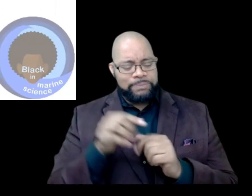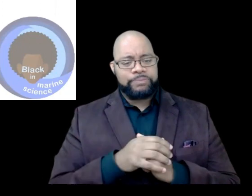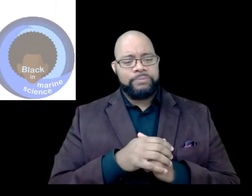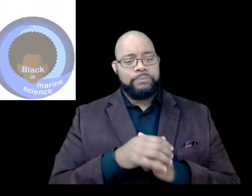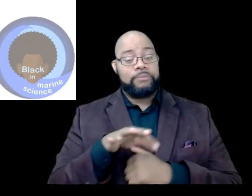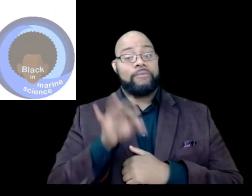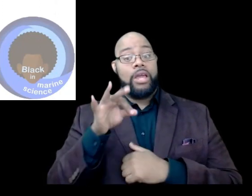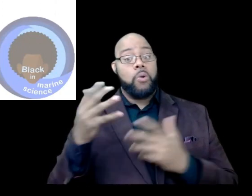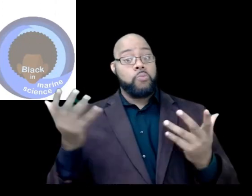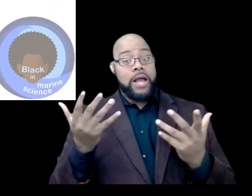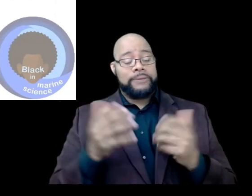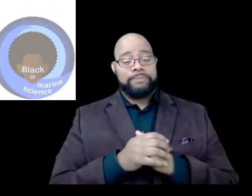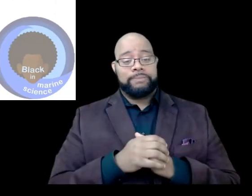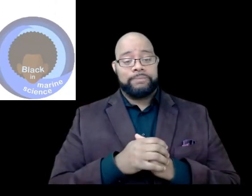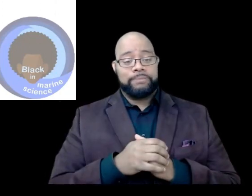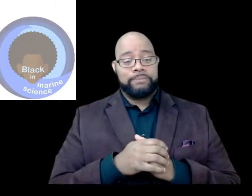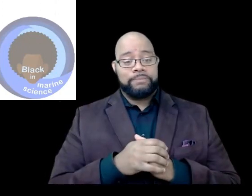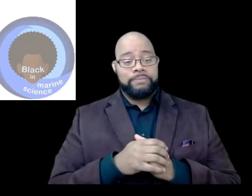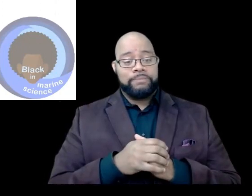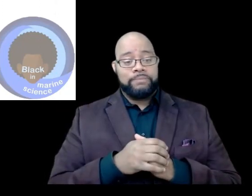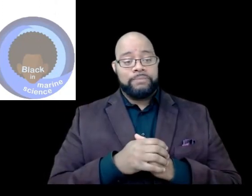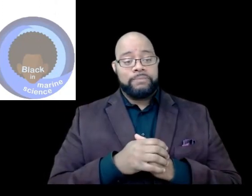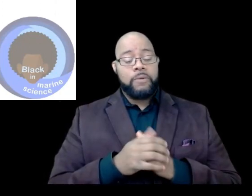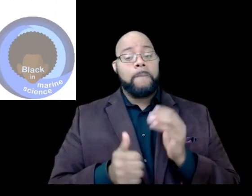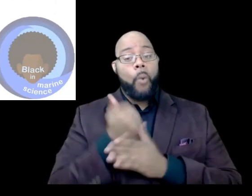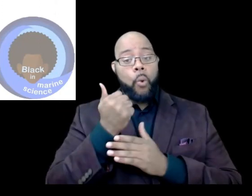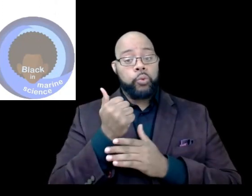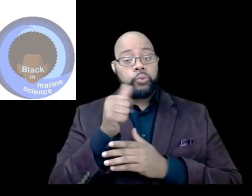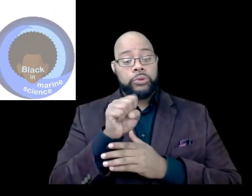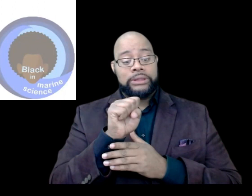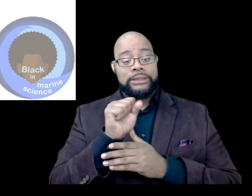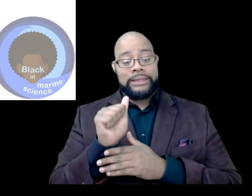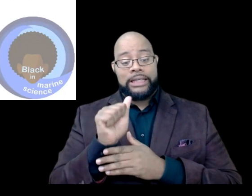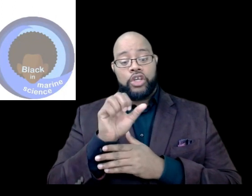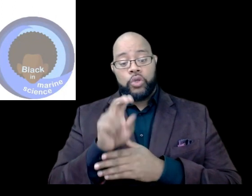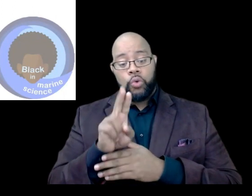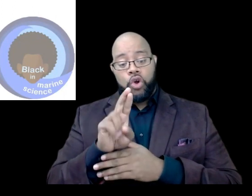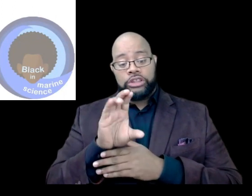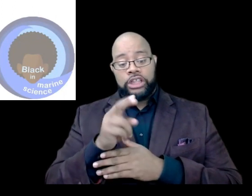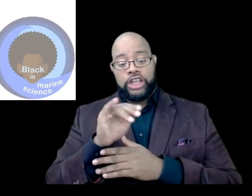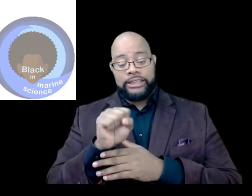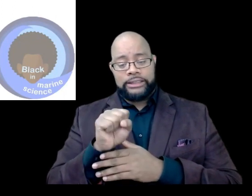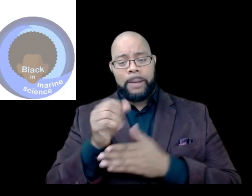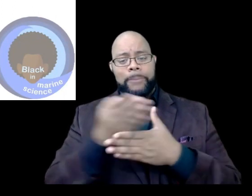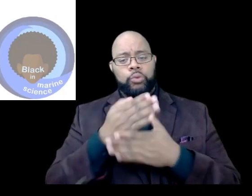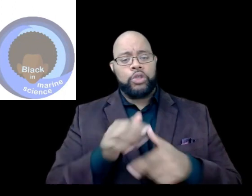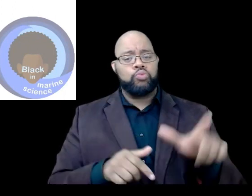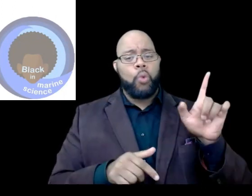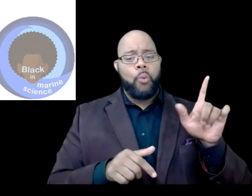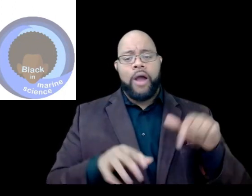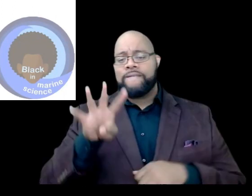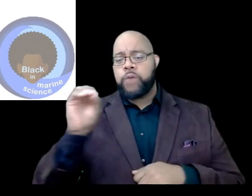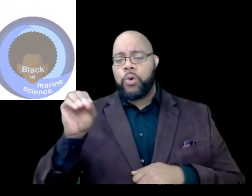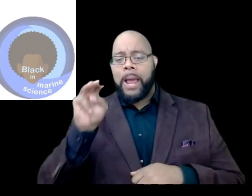sea urchins. And what I found is that most of these sea urchins are between